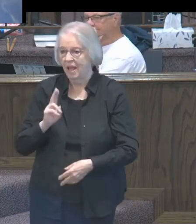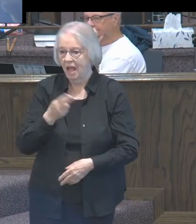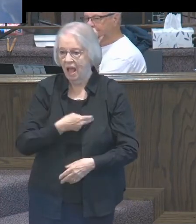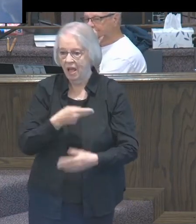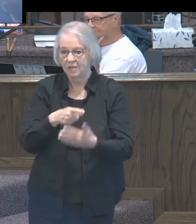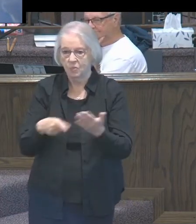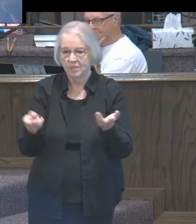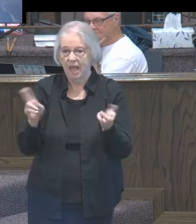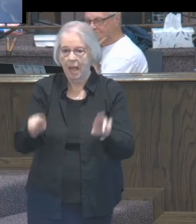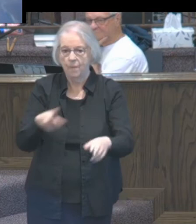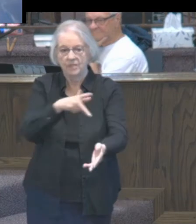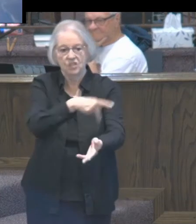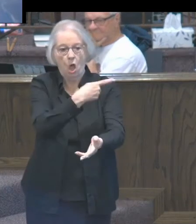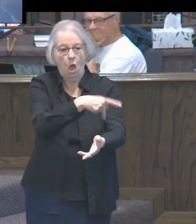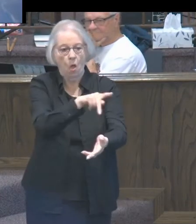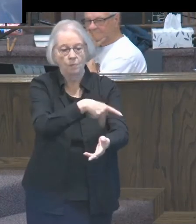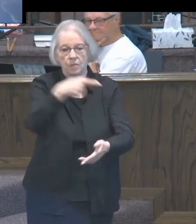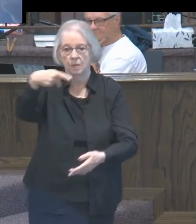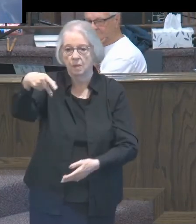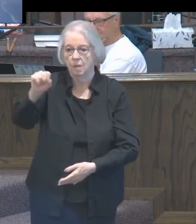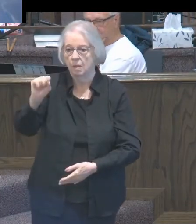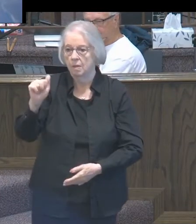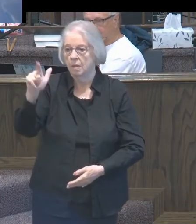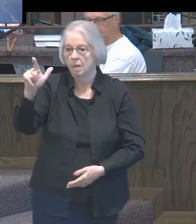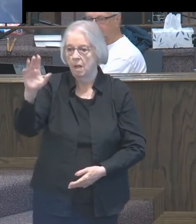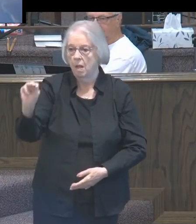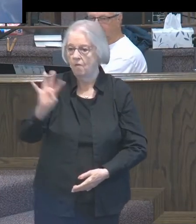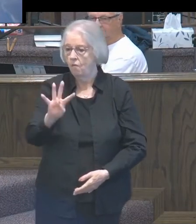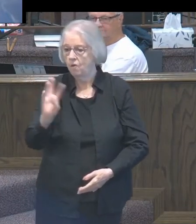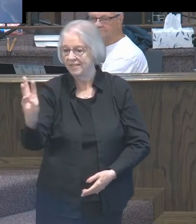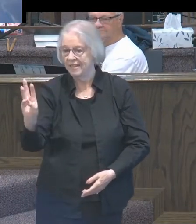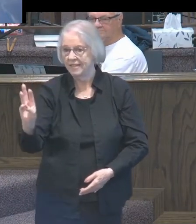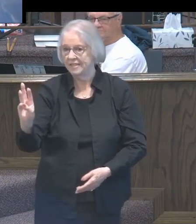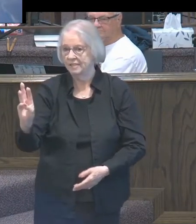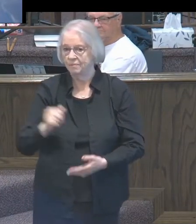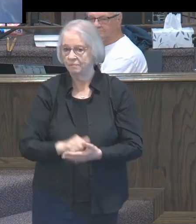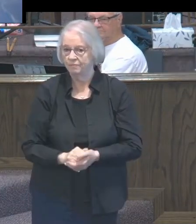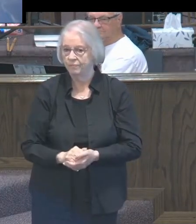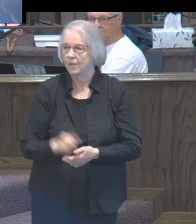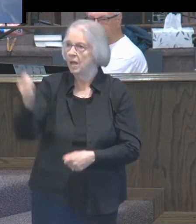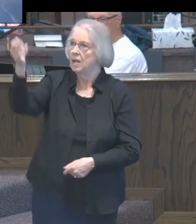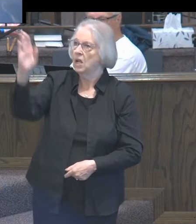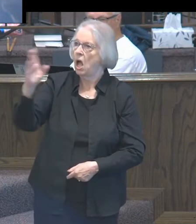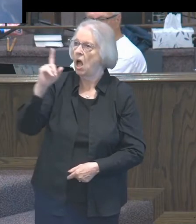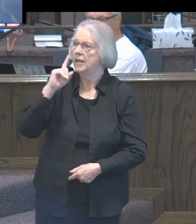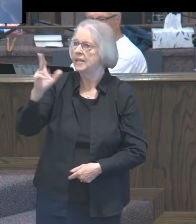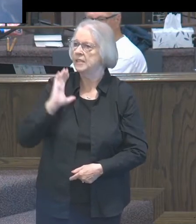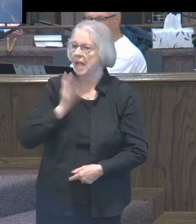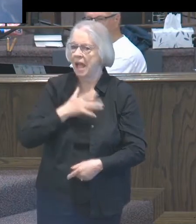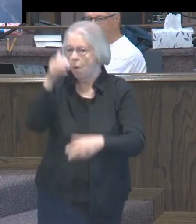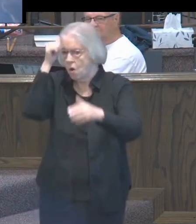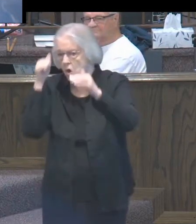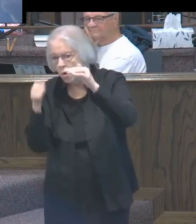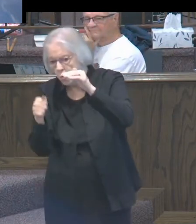The psalmist writes this in Psalm 46. God is our refuge